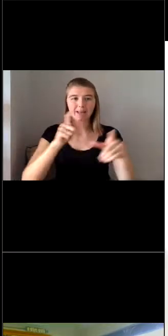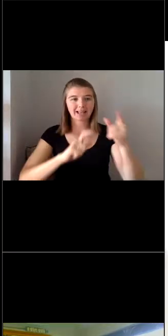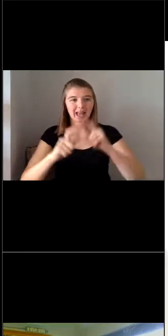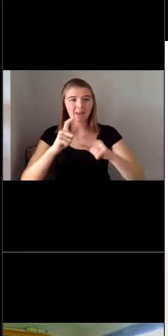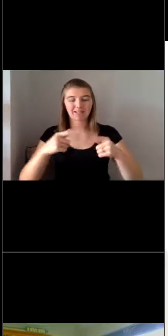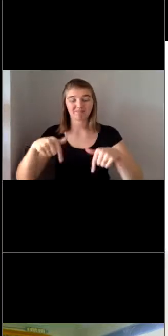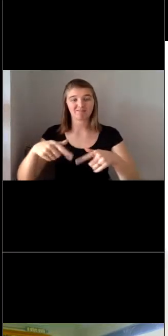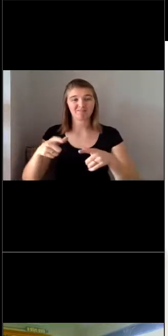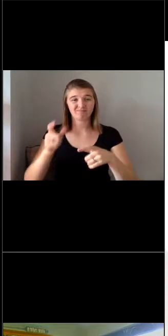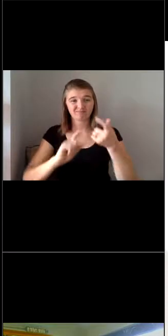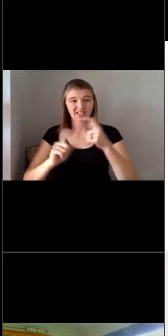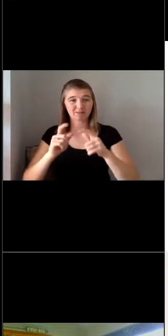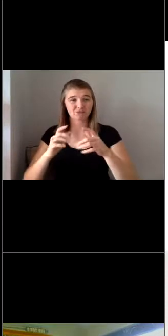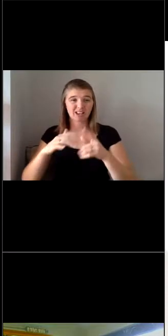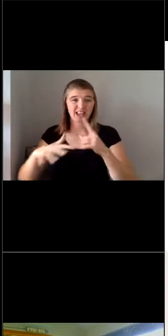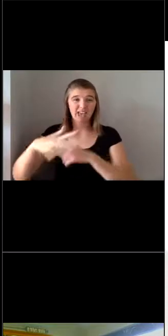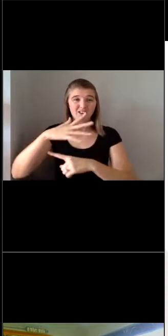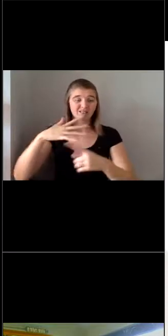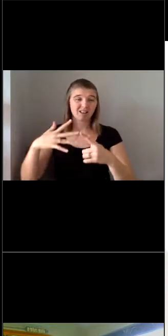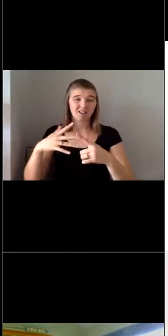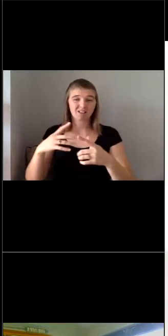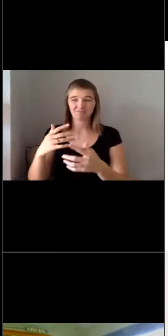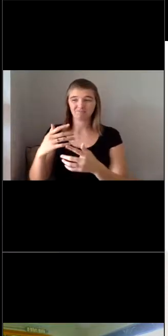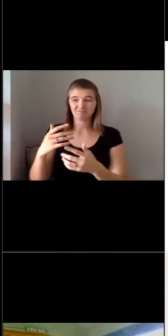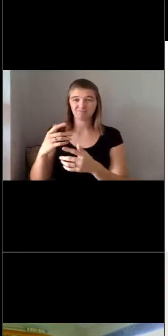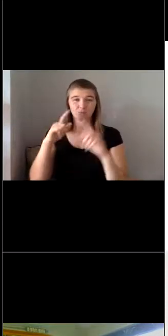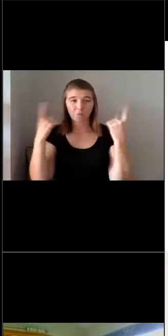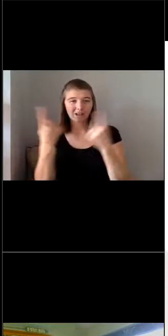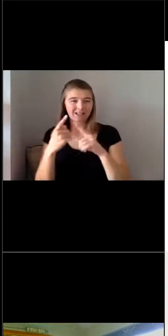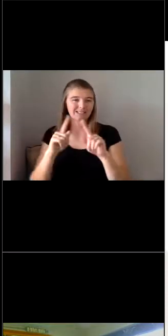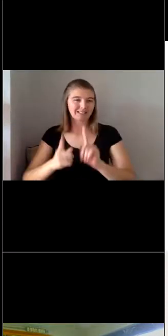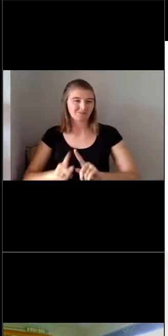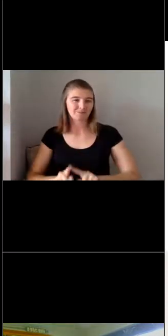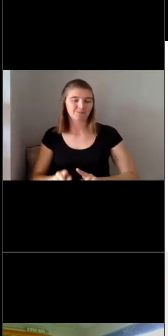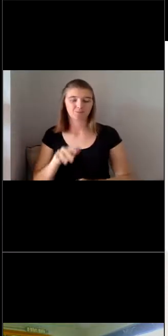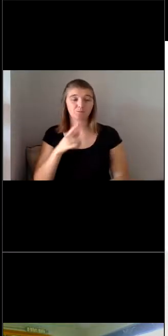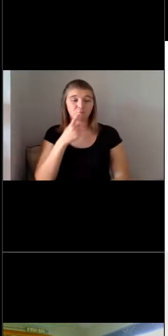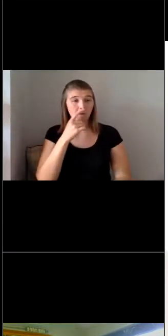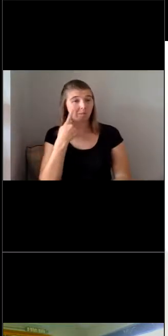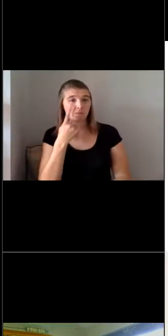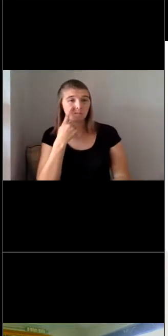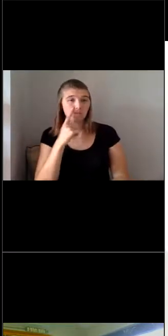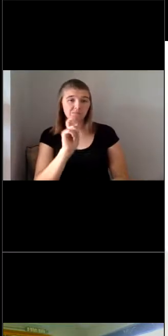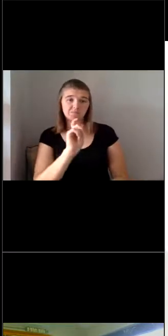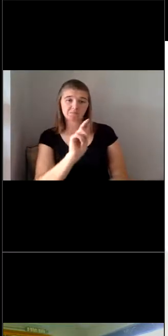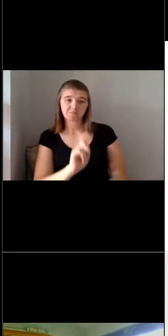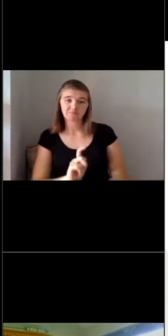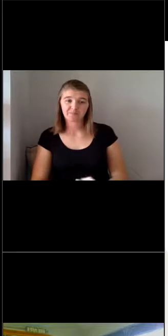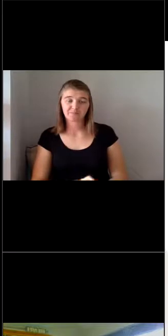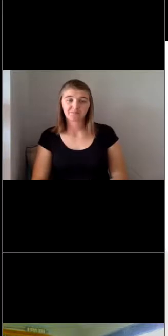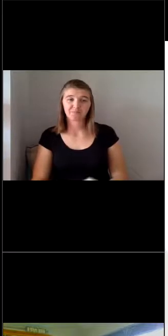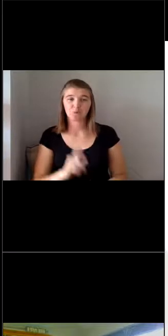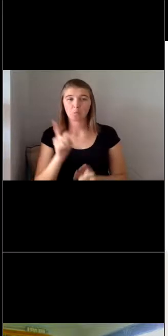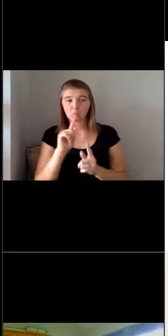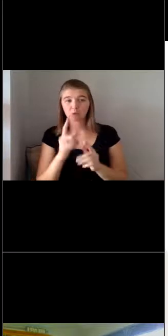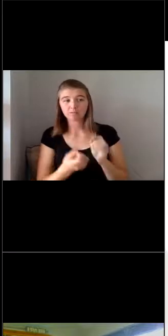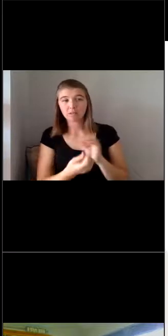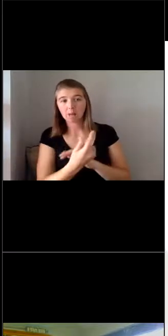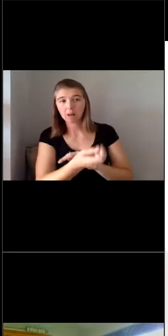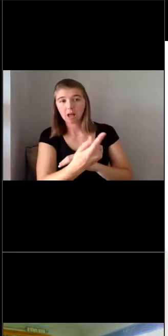chemical sciences. So have a look at those links on screen now to see the sorts of things that's coming up and the ways that they can support